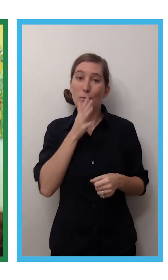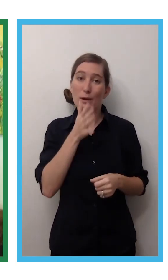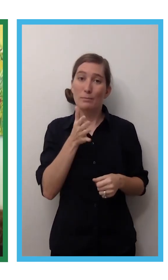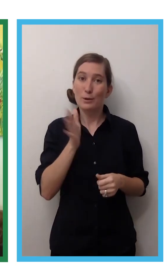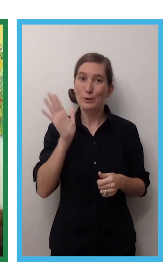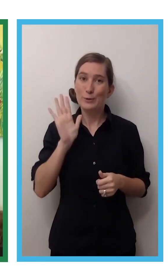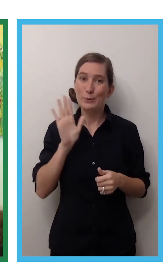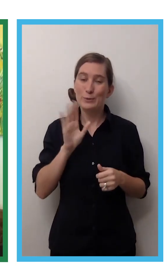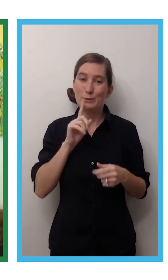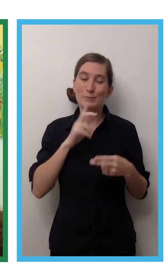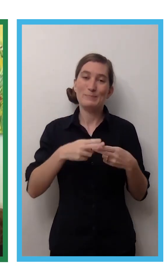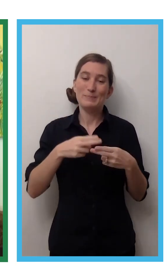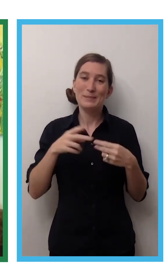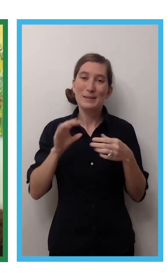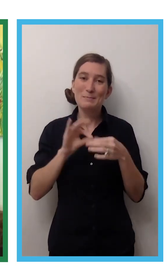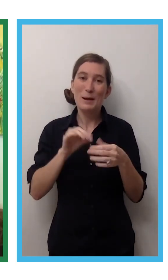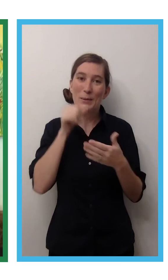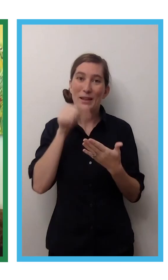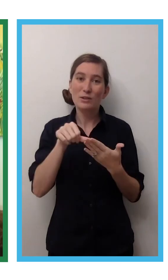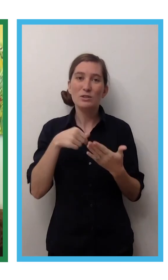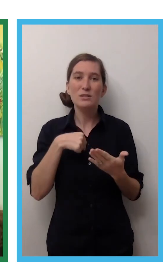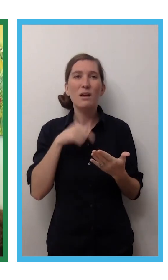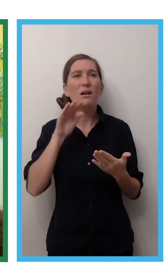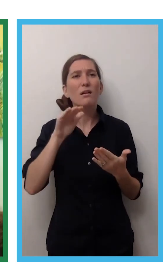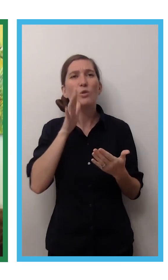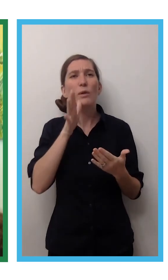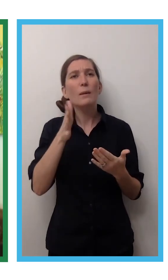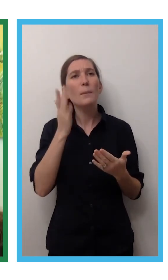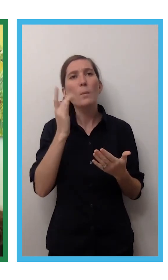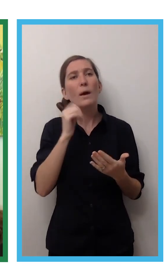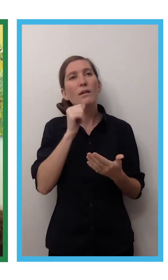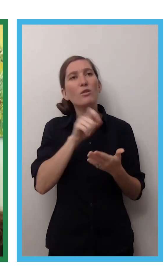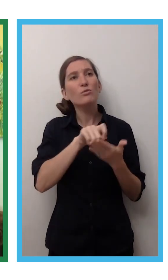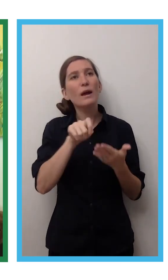why don't you write me? And she'd say, you have to write them to get them, sweetie.